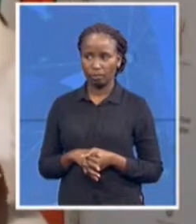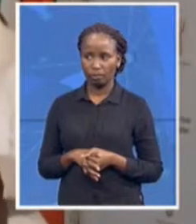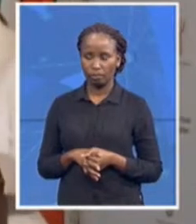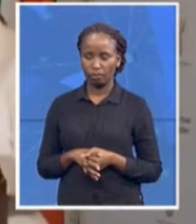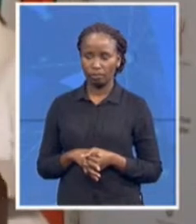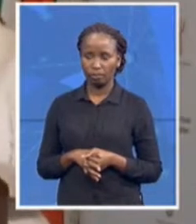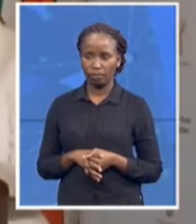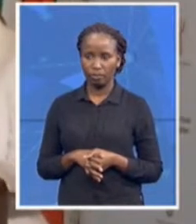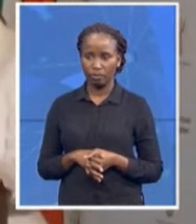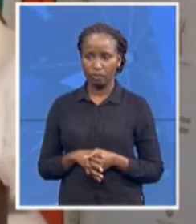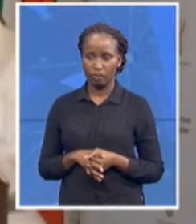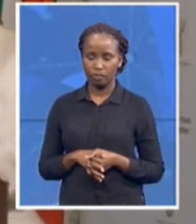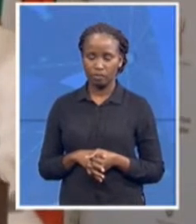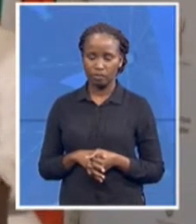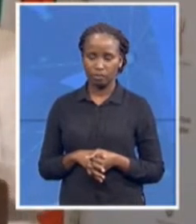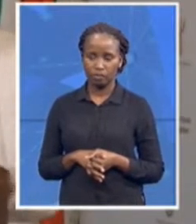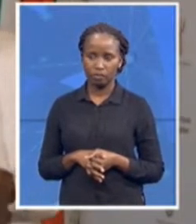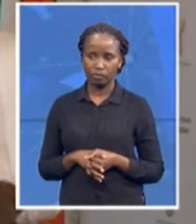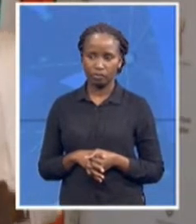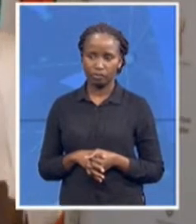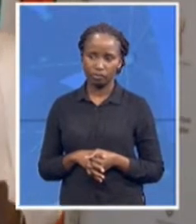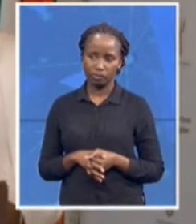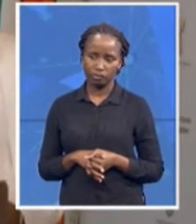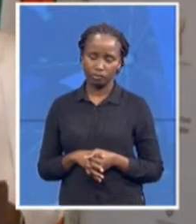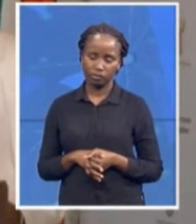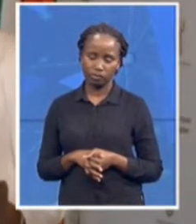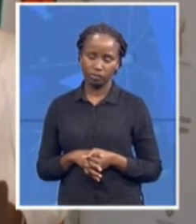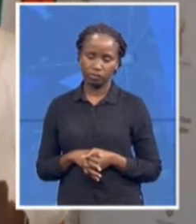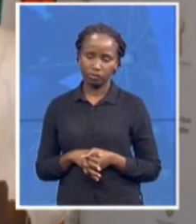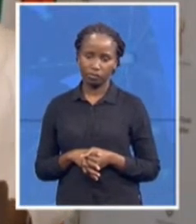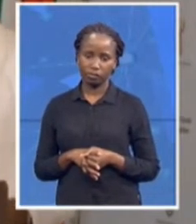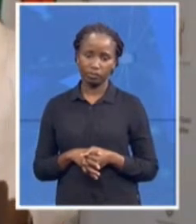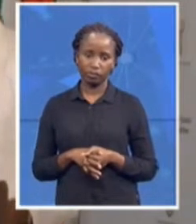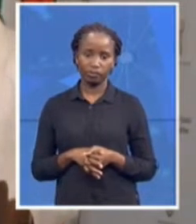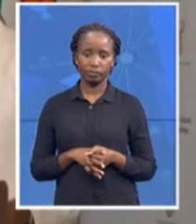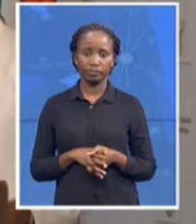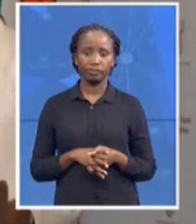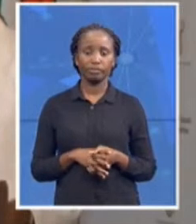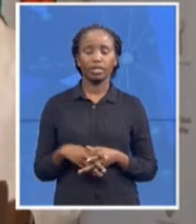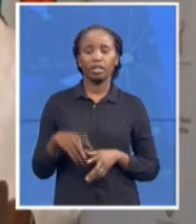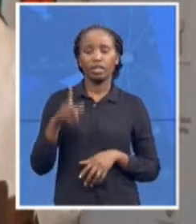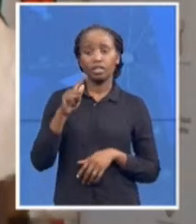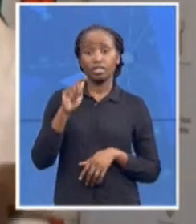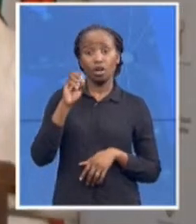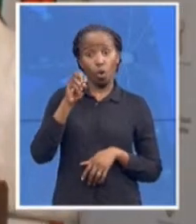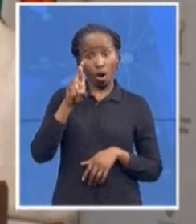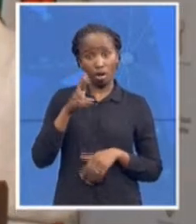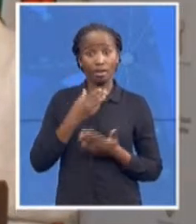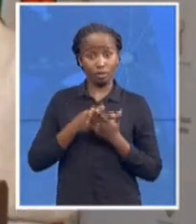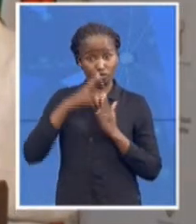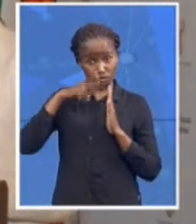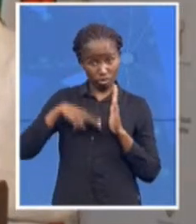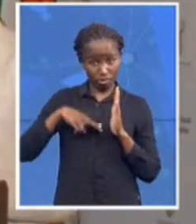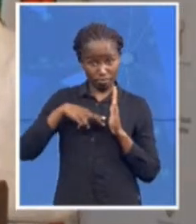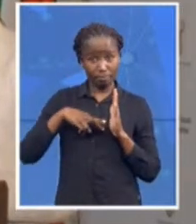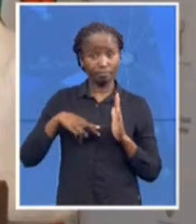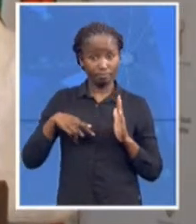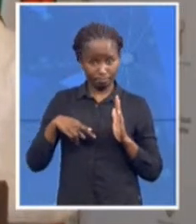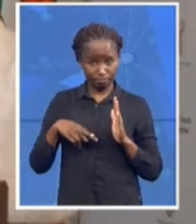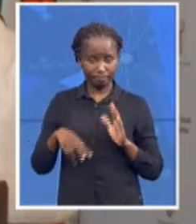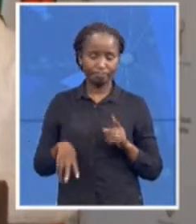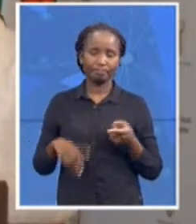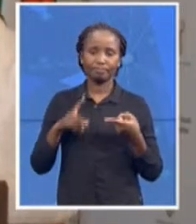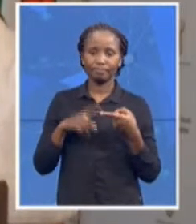I'm going to just read out the terms of reference as requested. Firstly, to determine if there were any irregularities